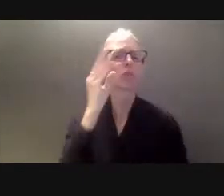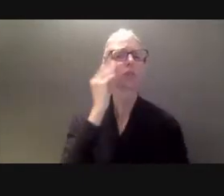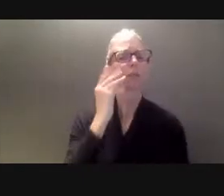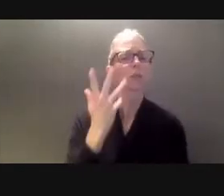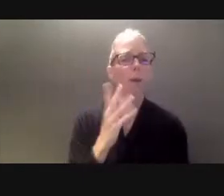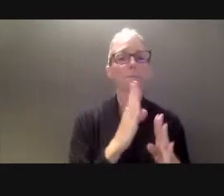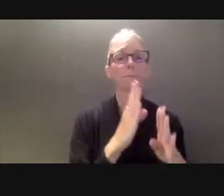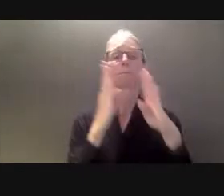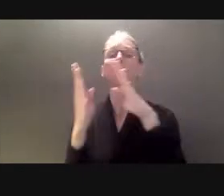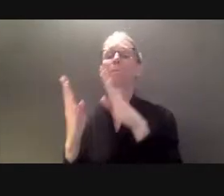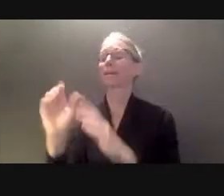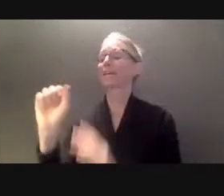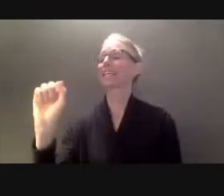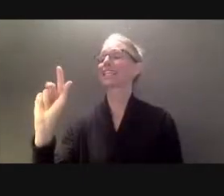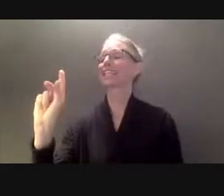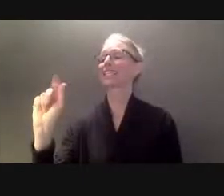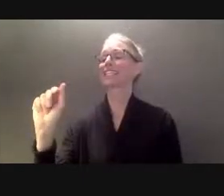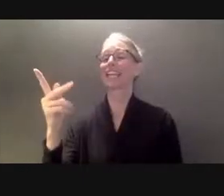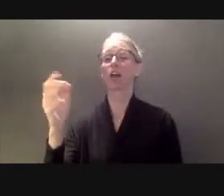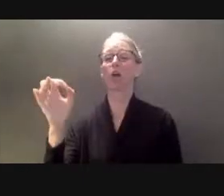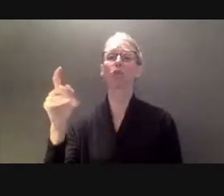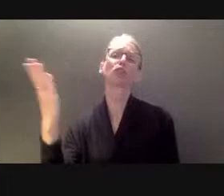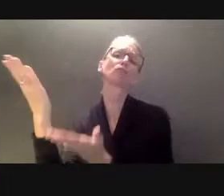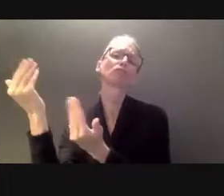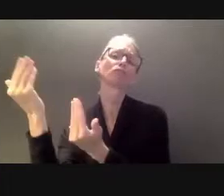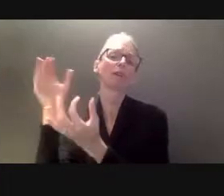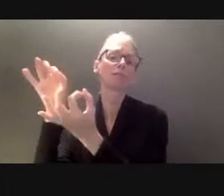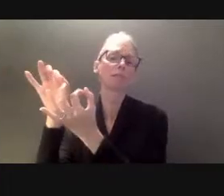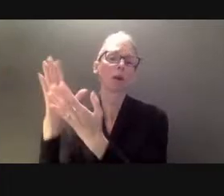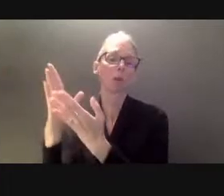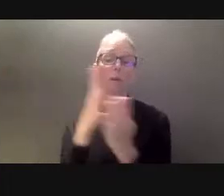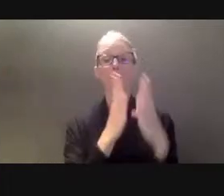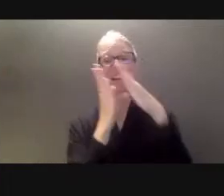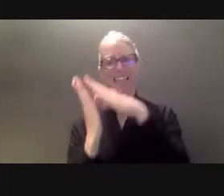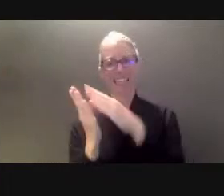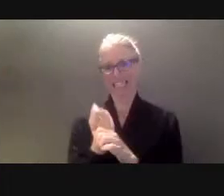course, our 2022 conference that some of you might have already attended.